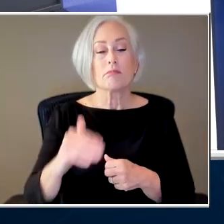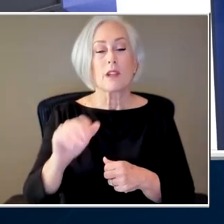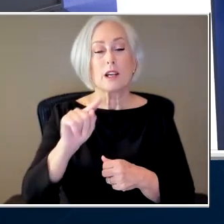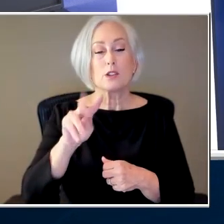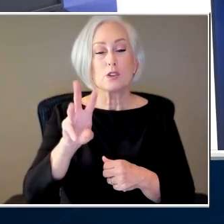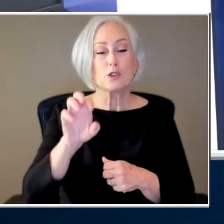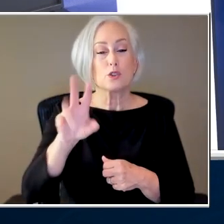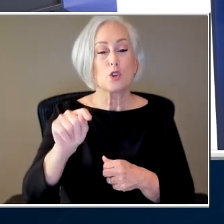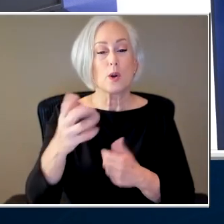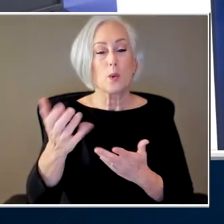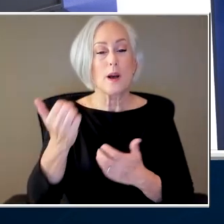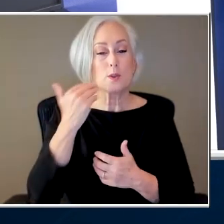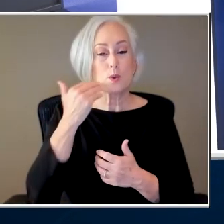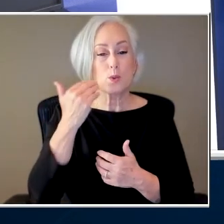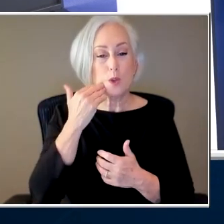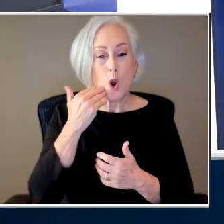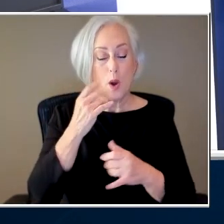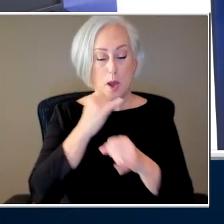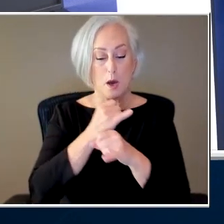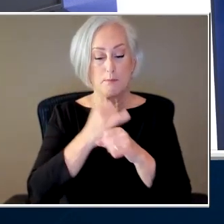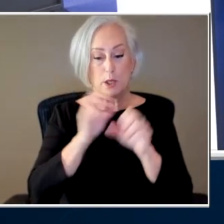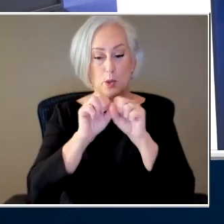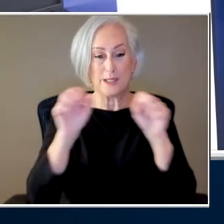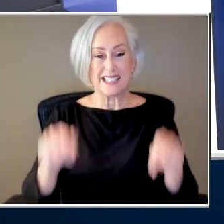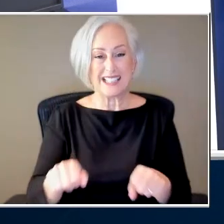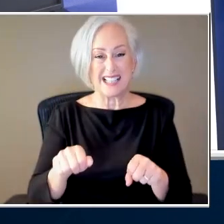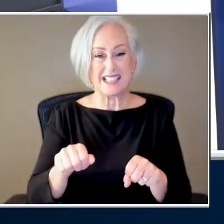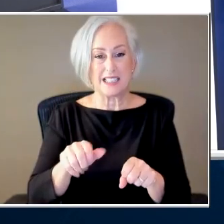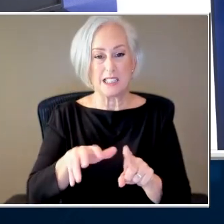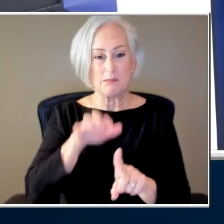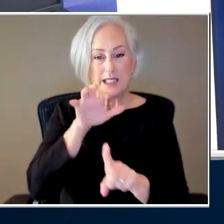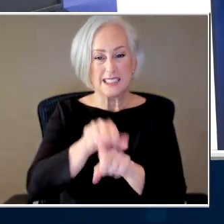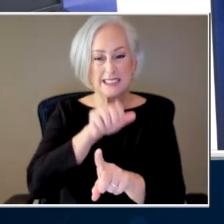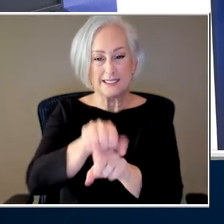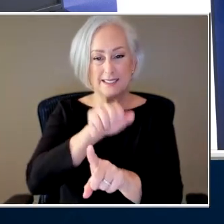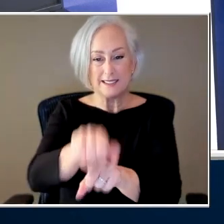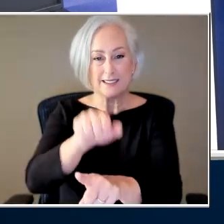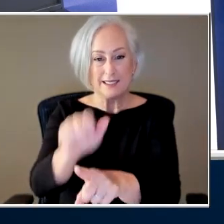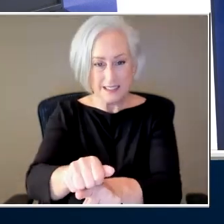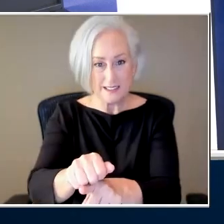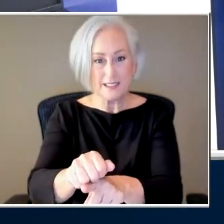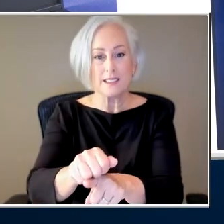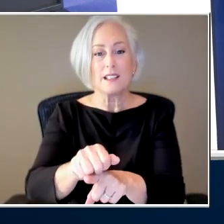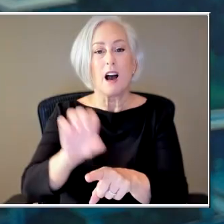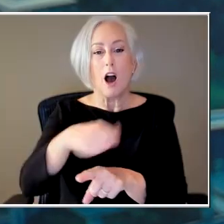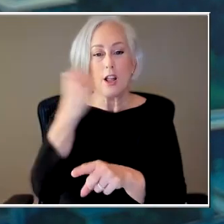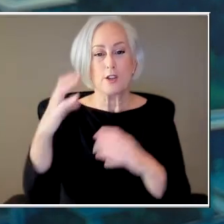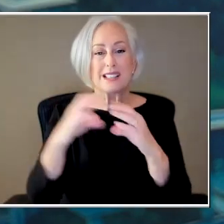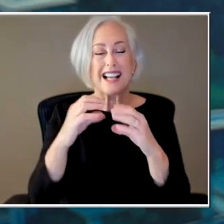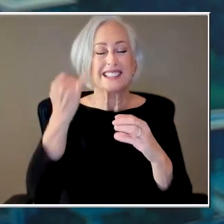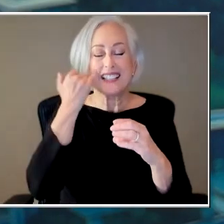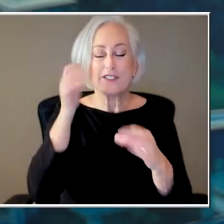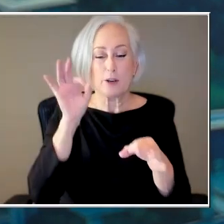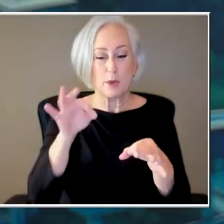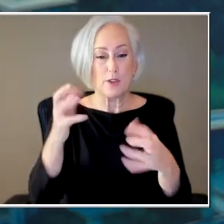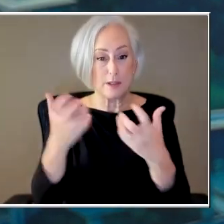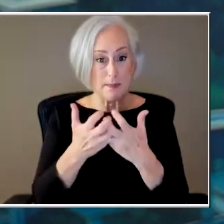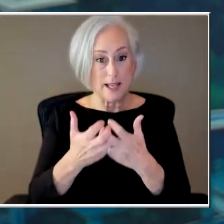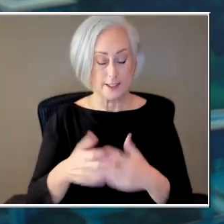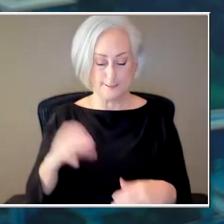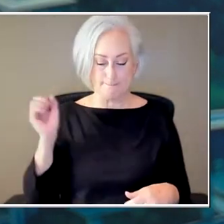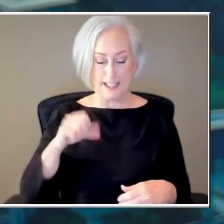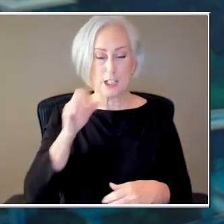immune system attack someone else's donated cells, even if it's a perfect match? Yes. Okay. Yeah, there are many molecules called